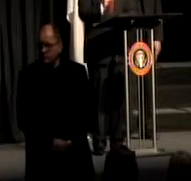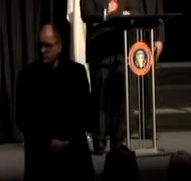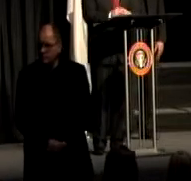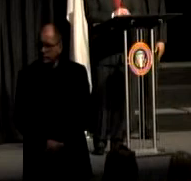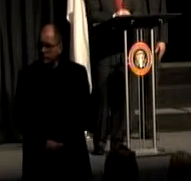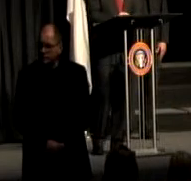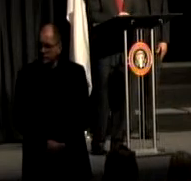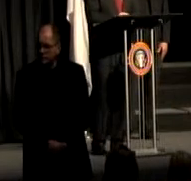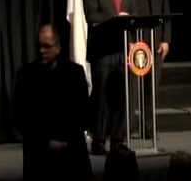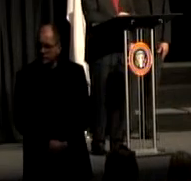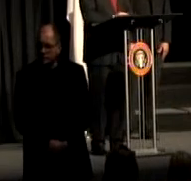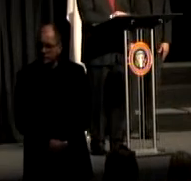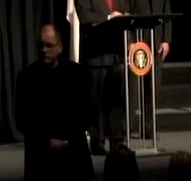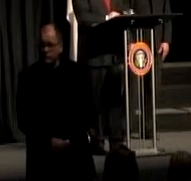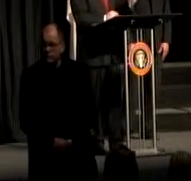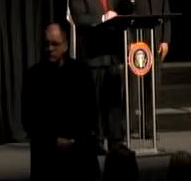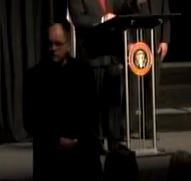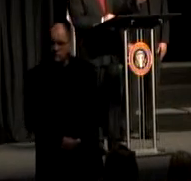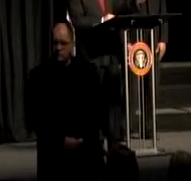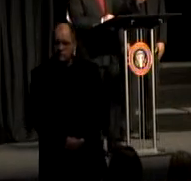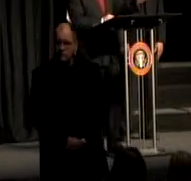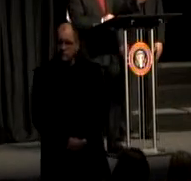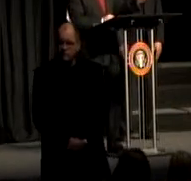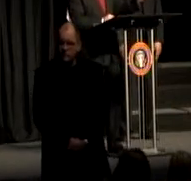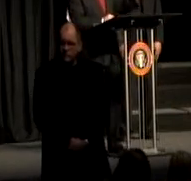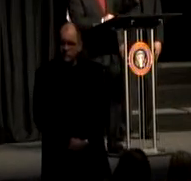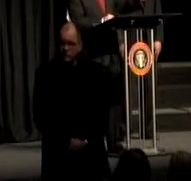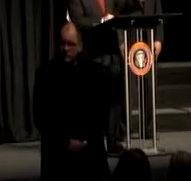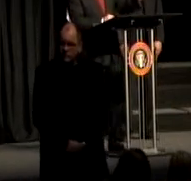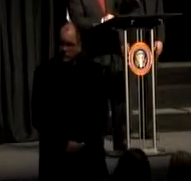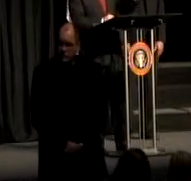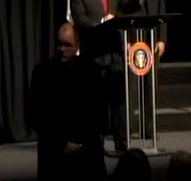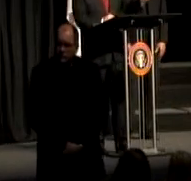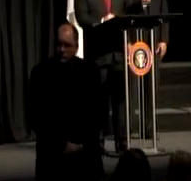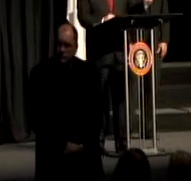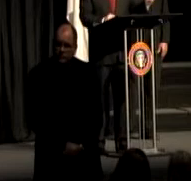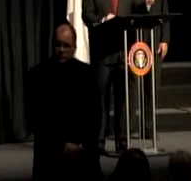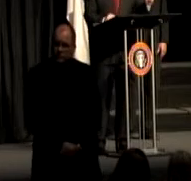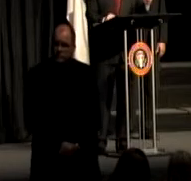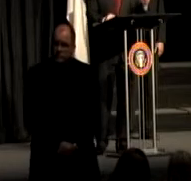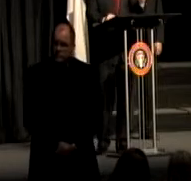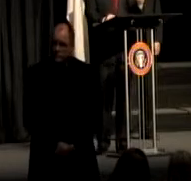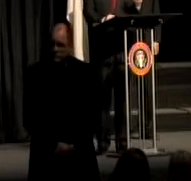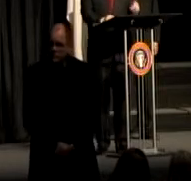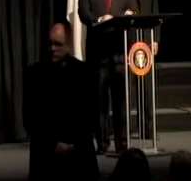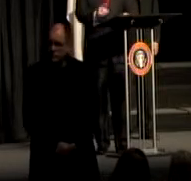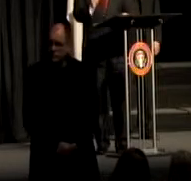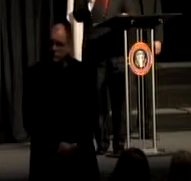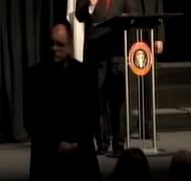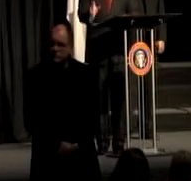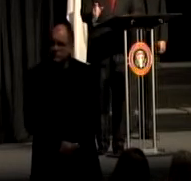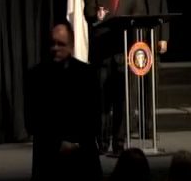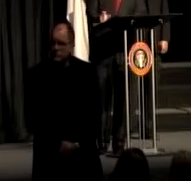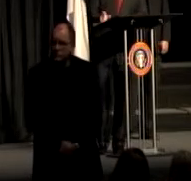but what happens at this church is that you elect a board and you elect a